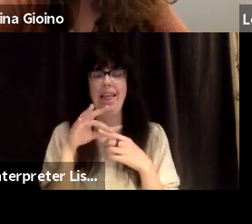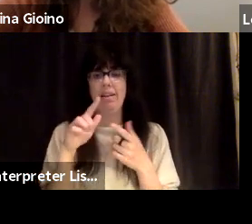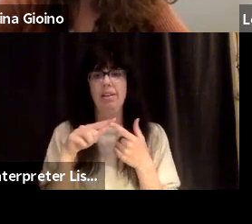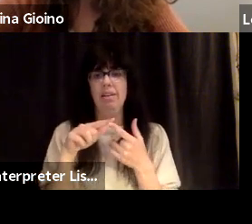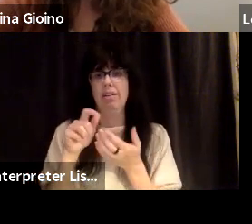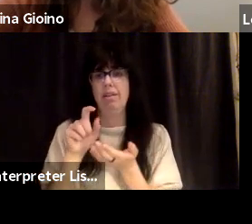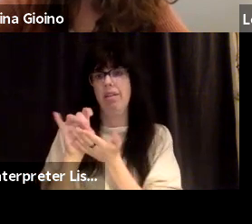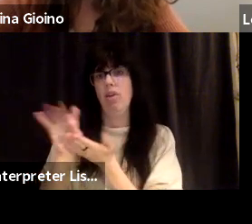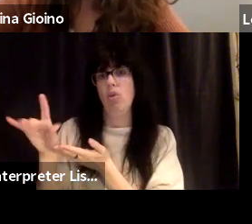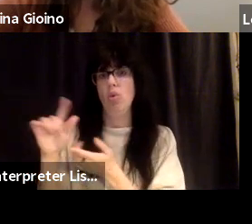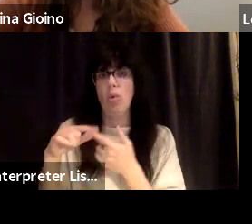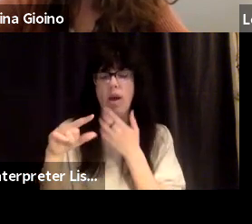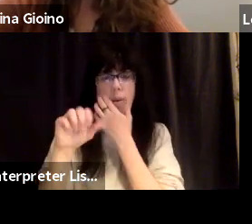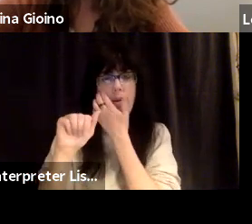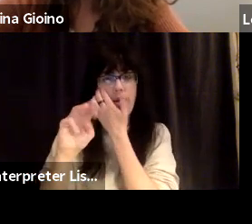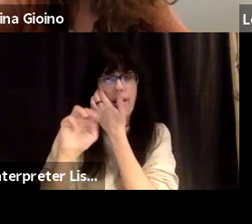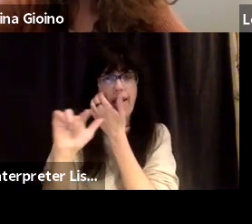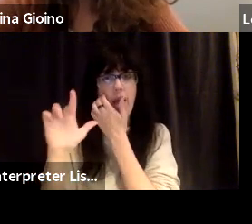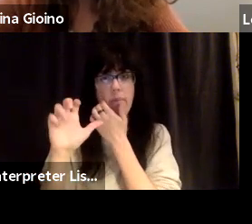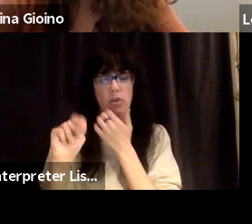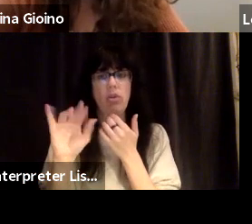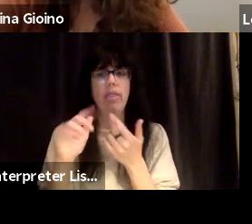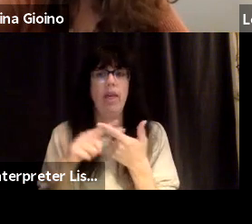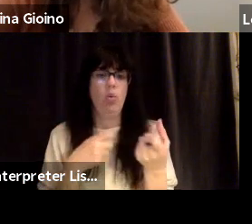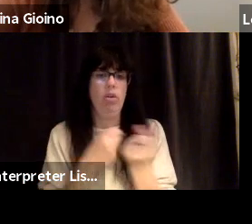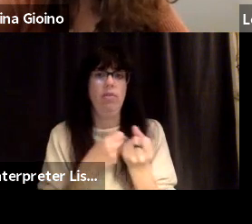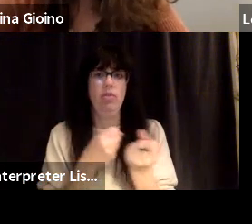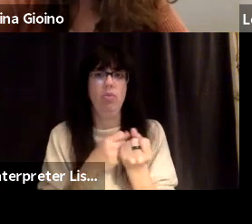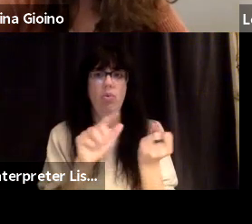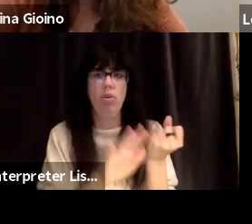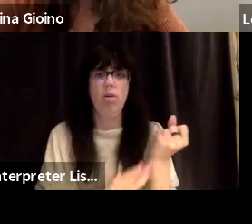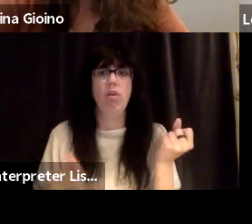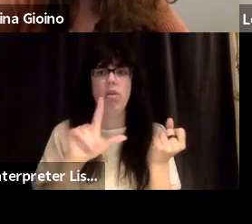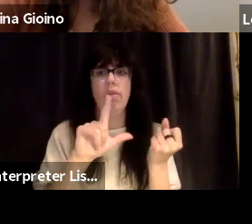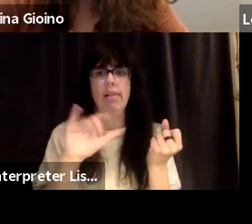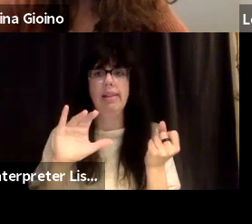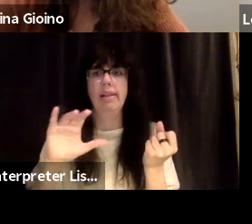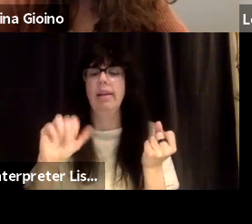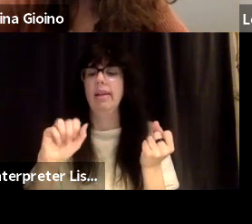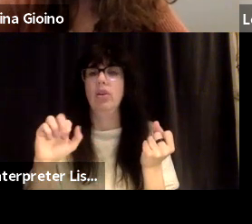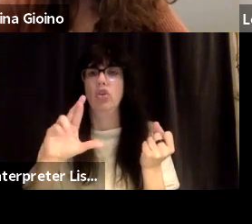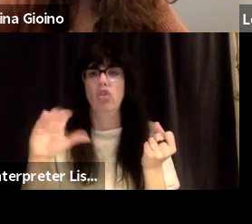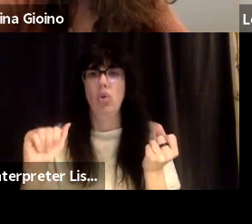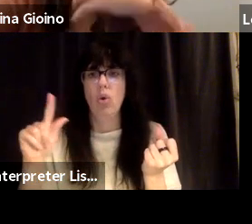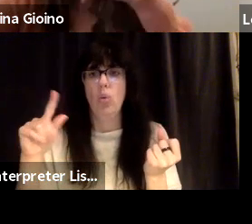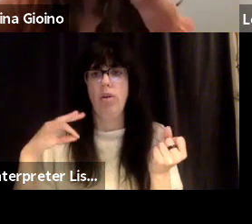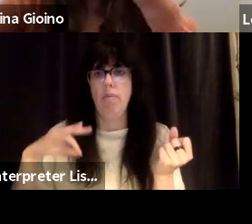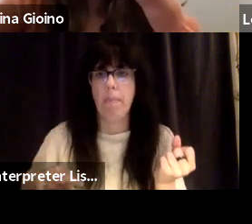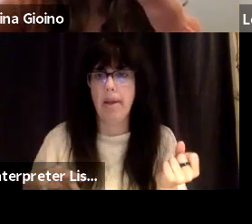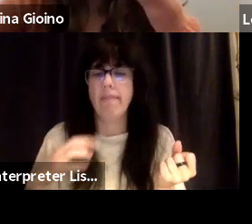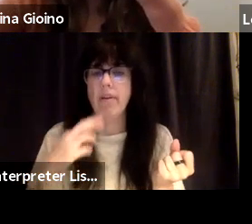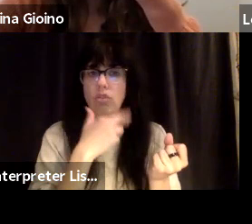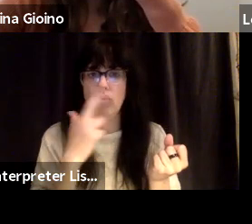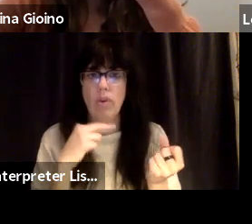would have supported small businesses throughout Astoria and Long Island City, would have benefited restaurants,